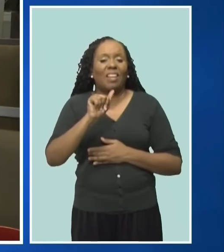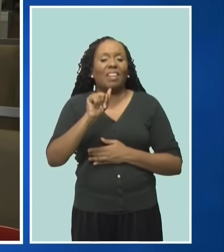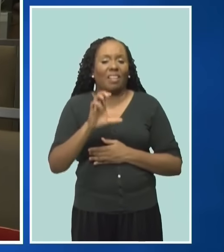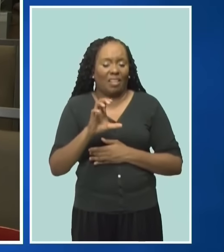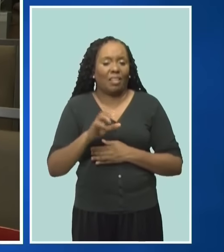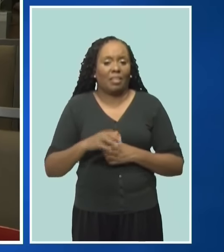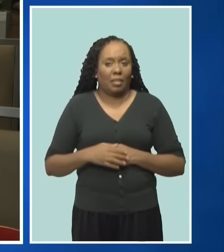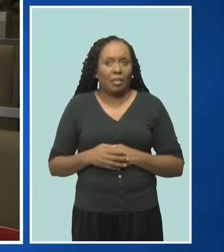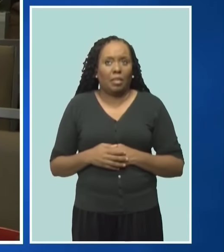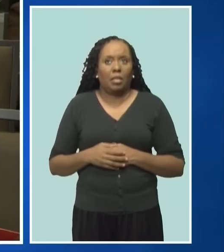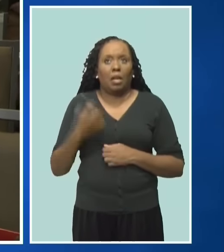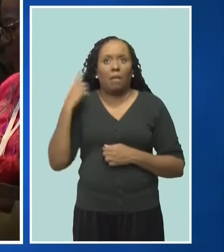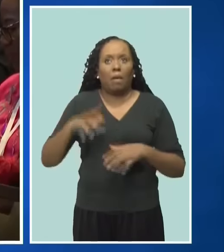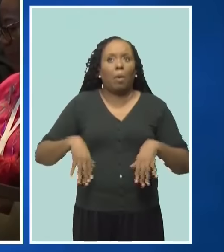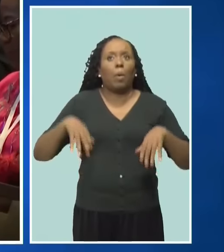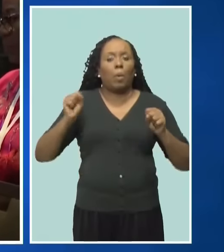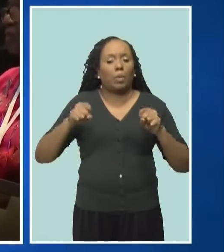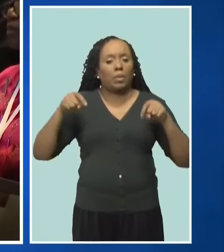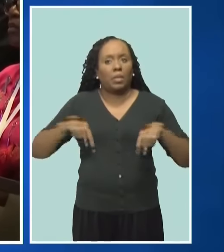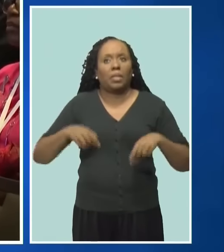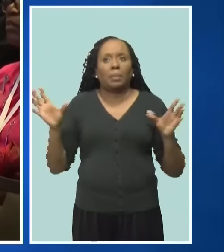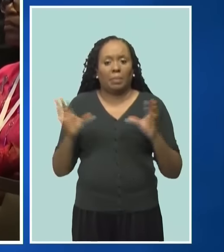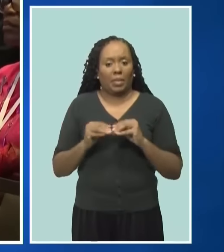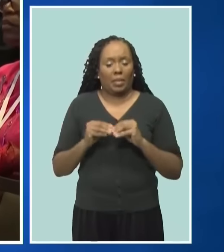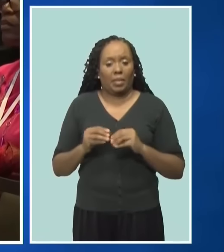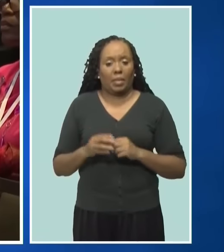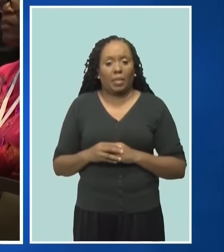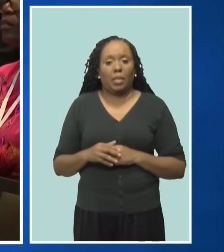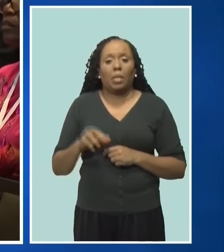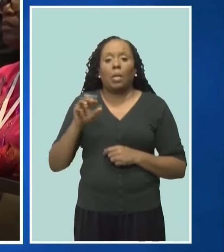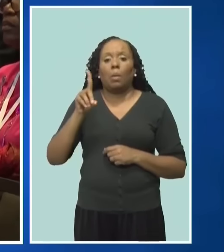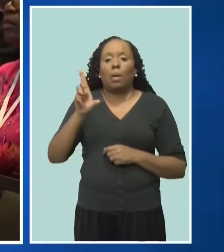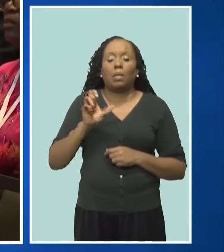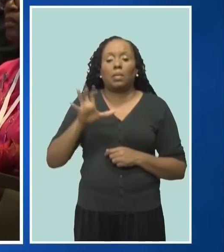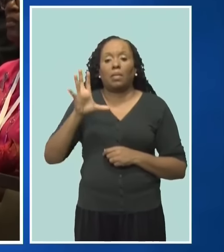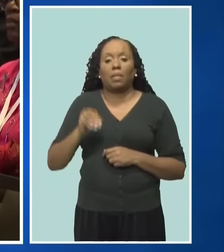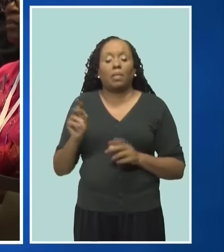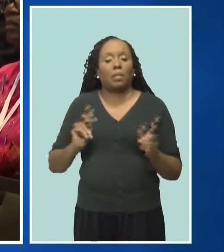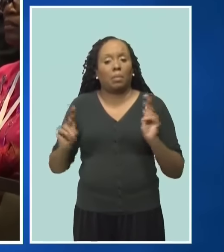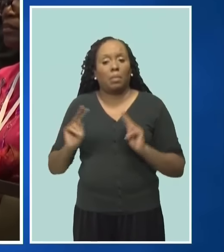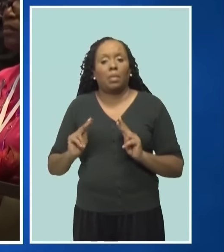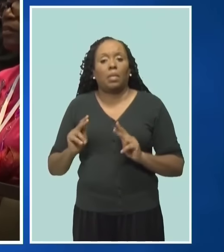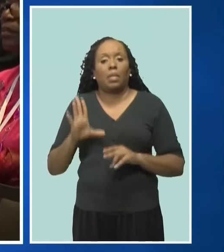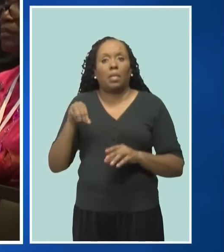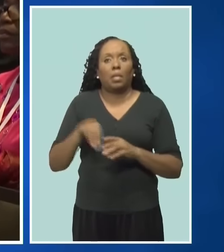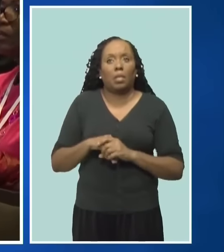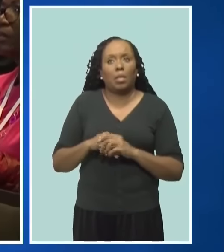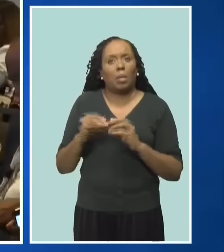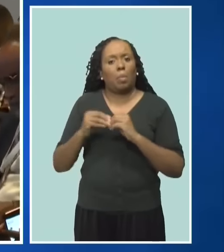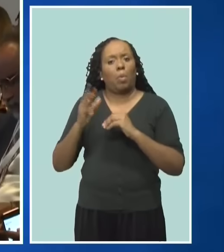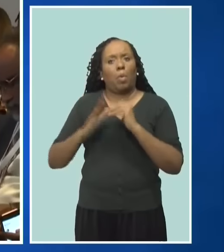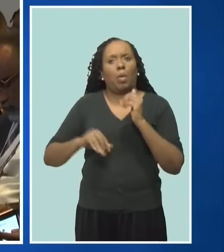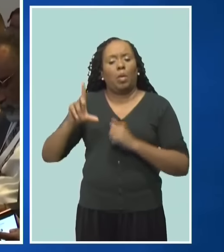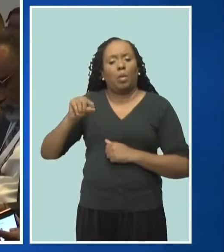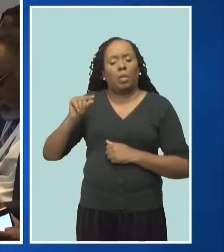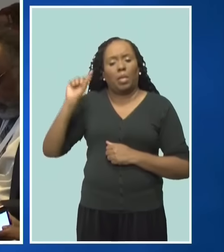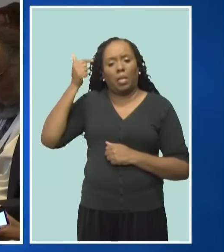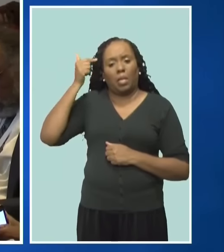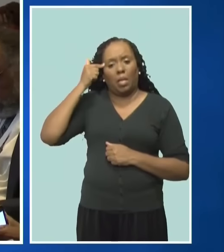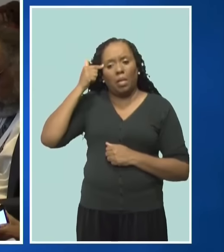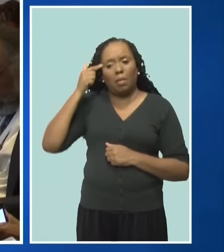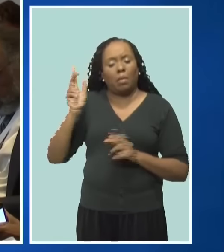the Caribbean to host the forum. 150 participants, including more than 20 government delegations from